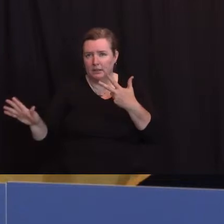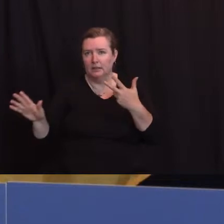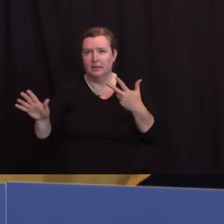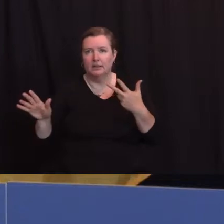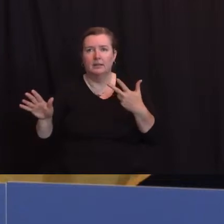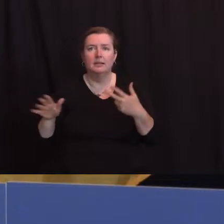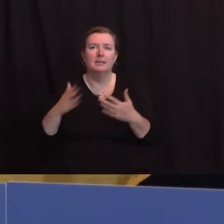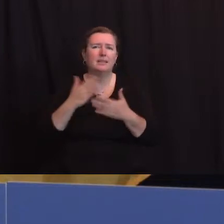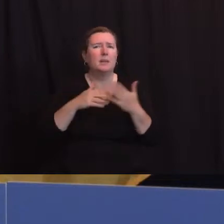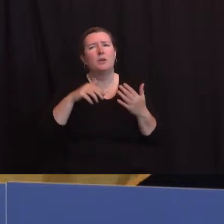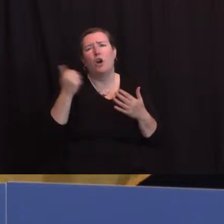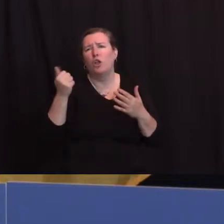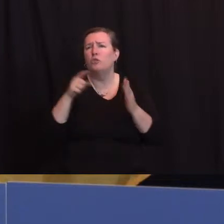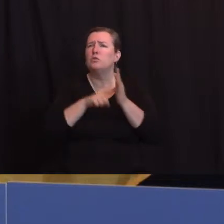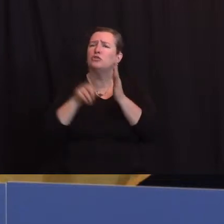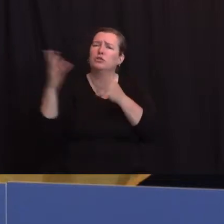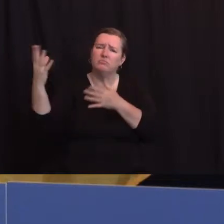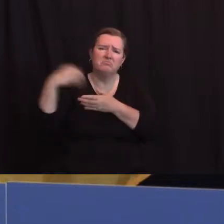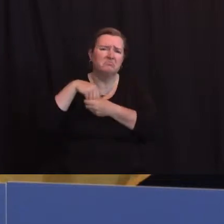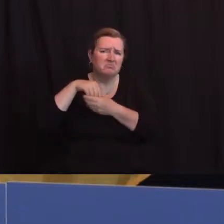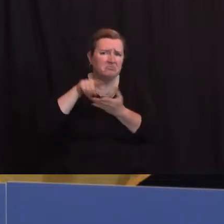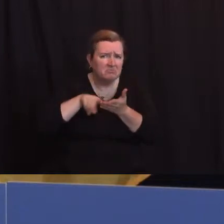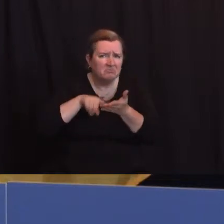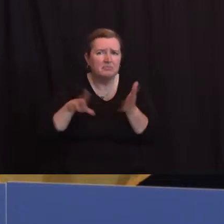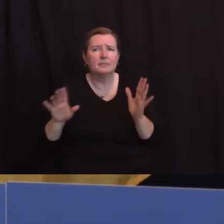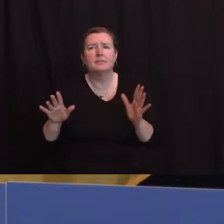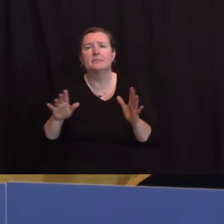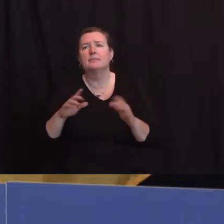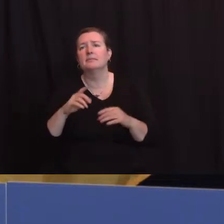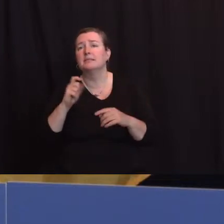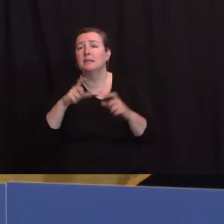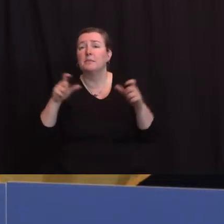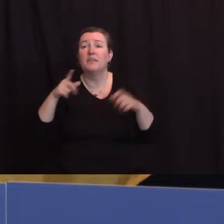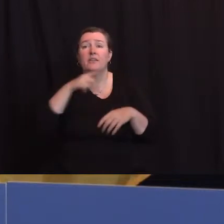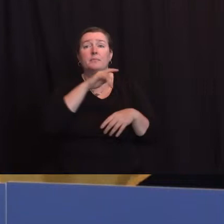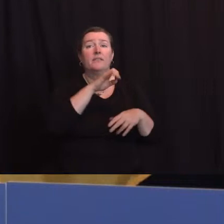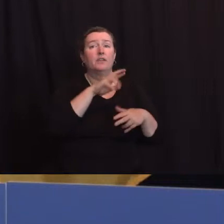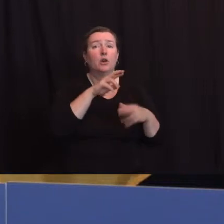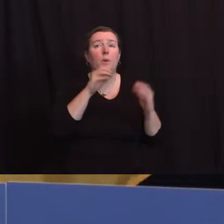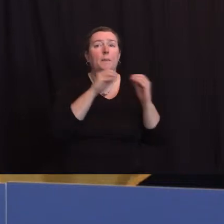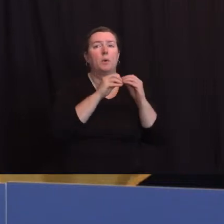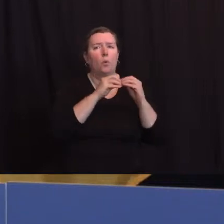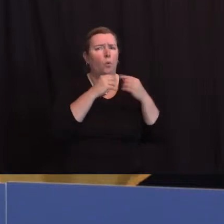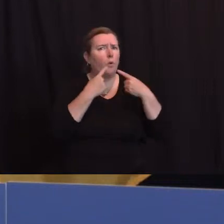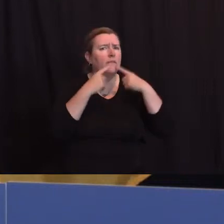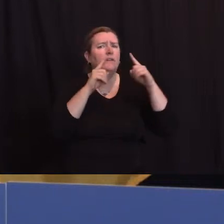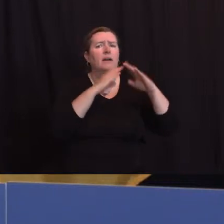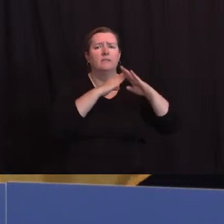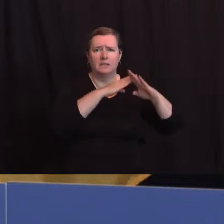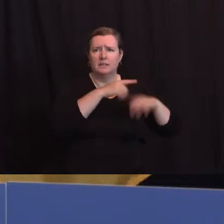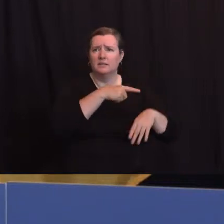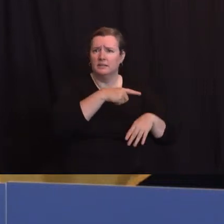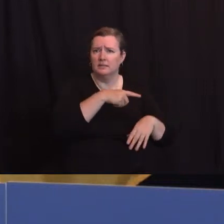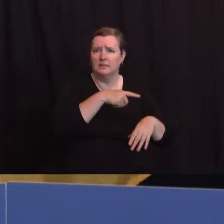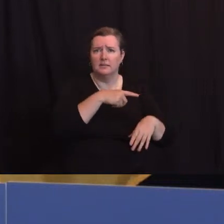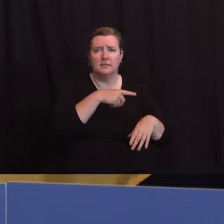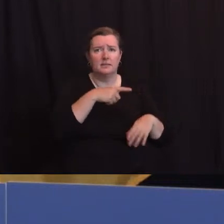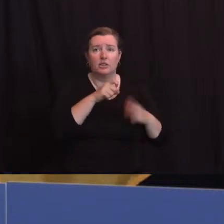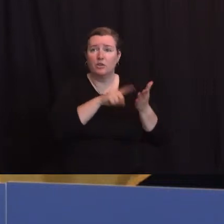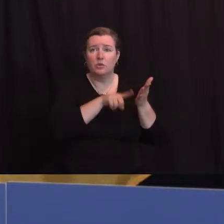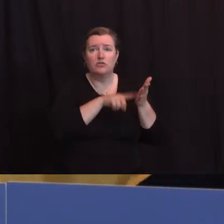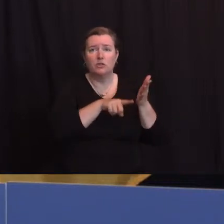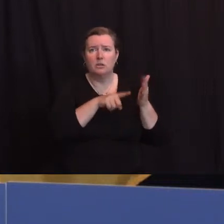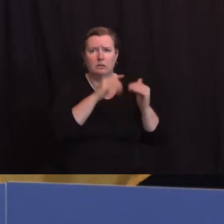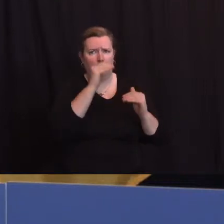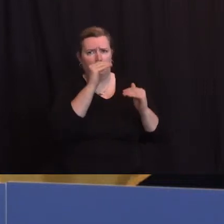other analyses of the Pfizer vaccine that show better effectiveness. So it really depends on, the population that you're looking